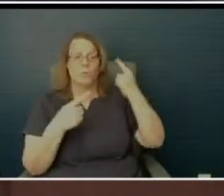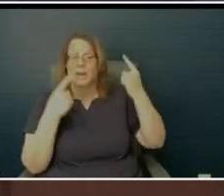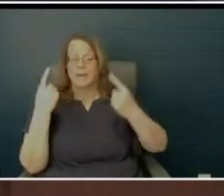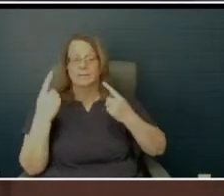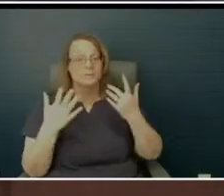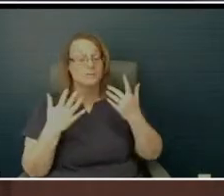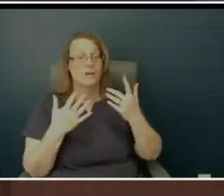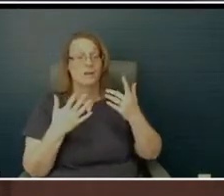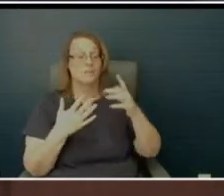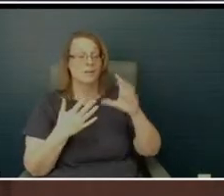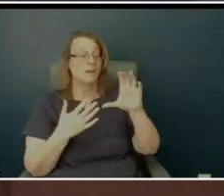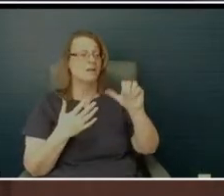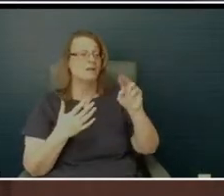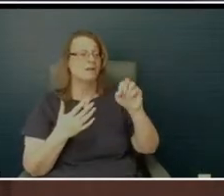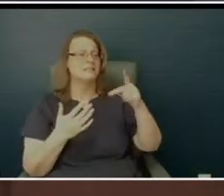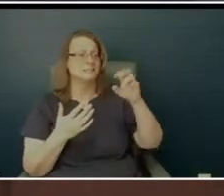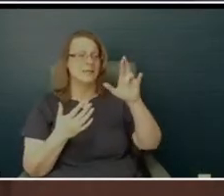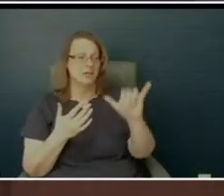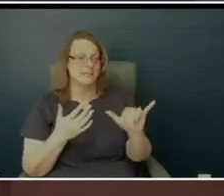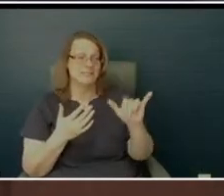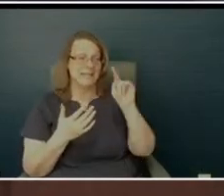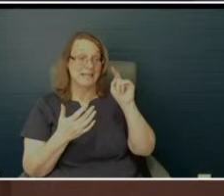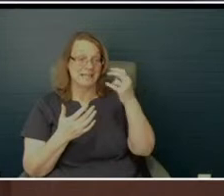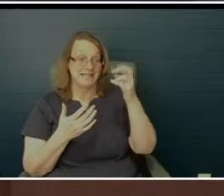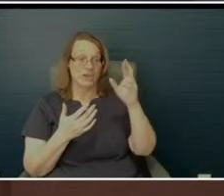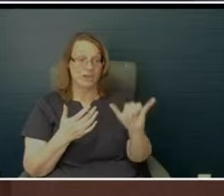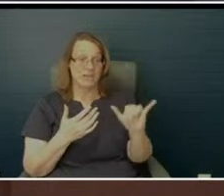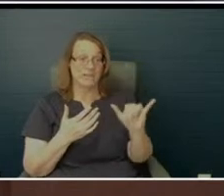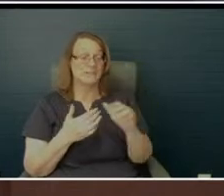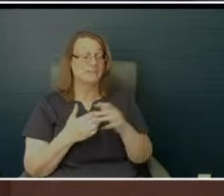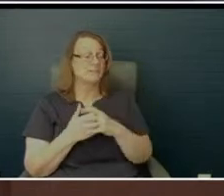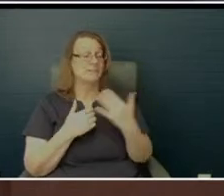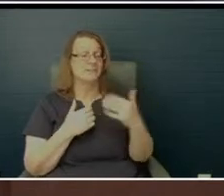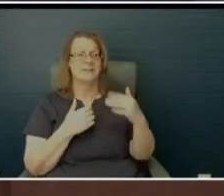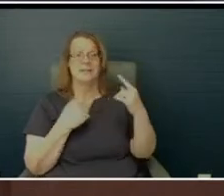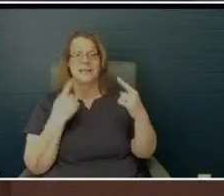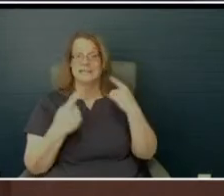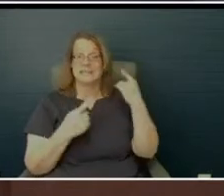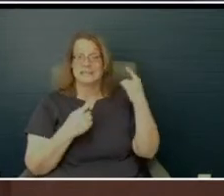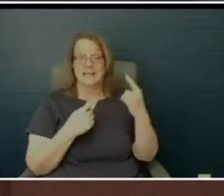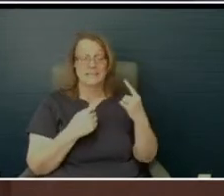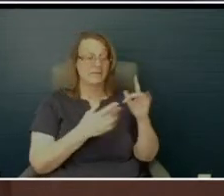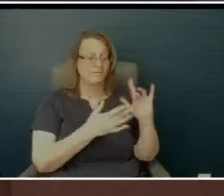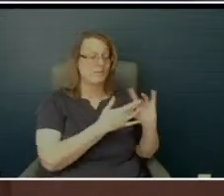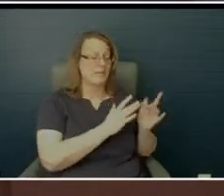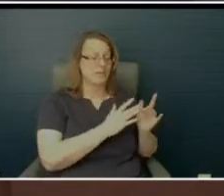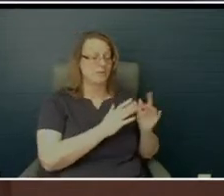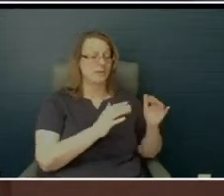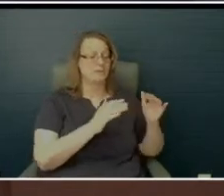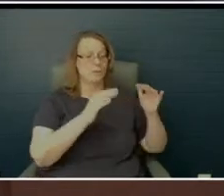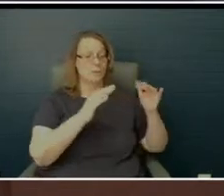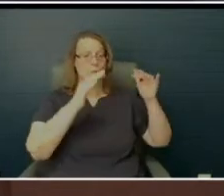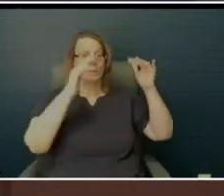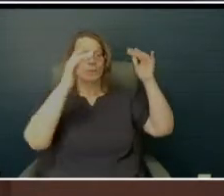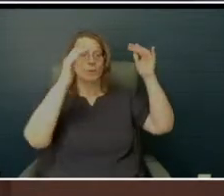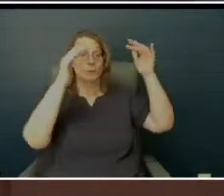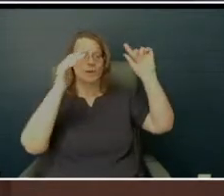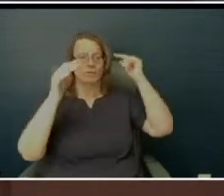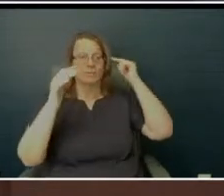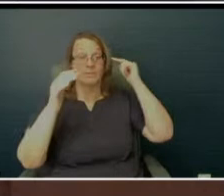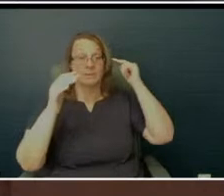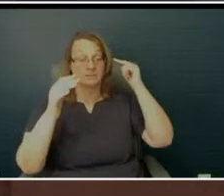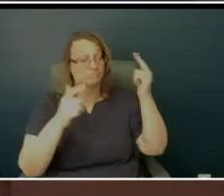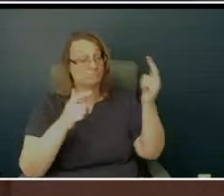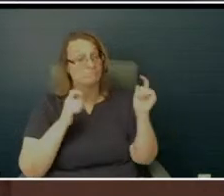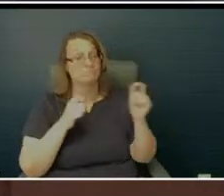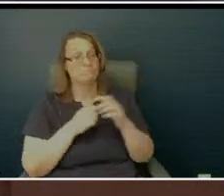even the slightest scrutiny. That insanity went from the internet to the highest levels of government in no time. The